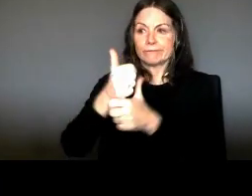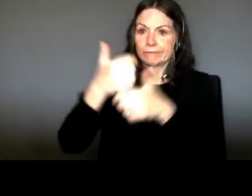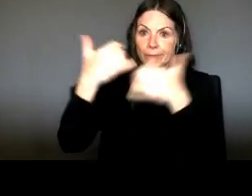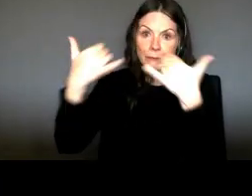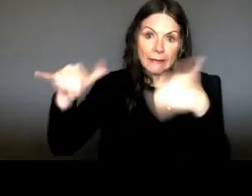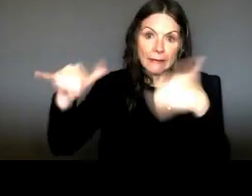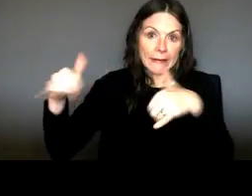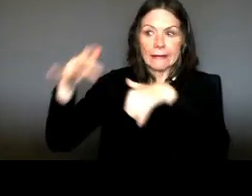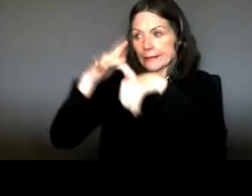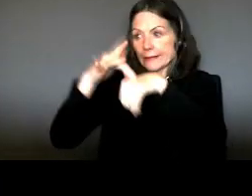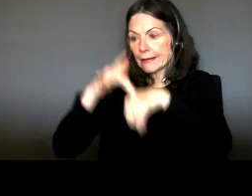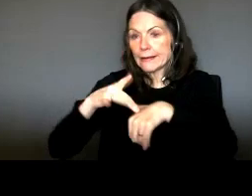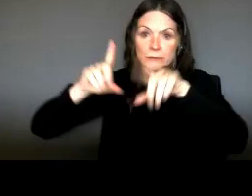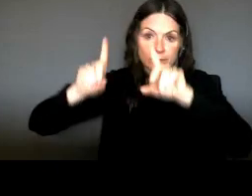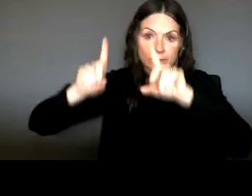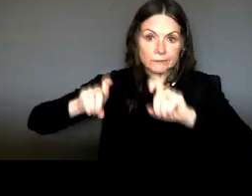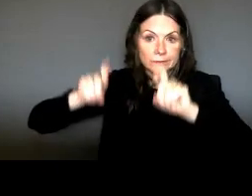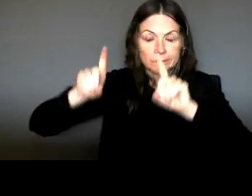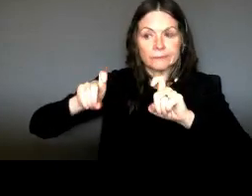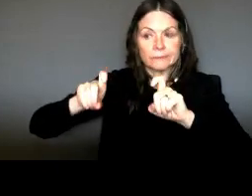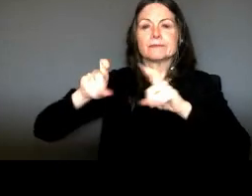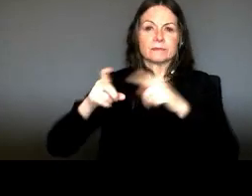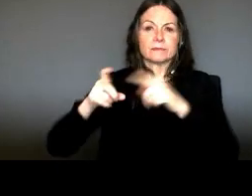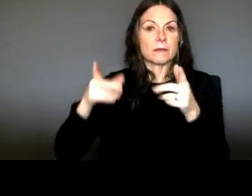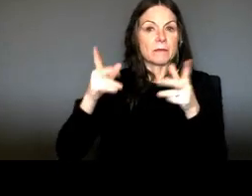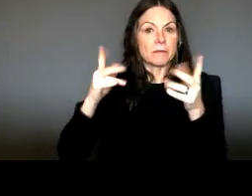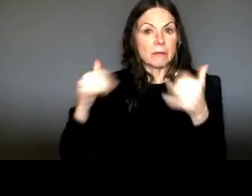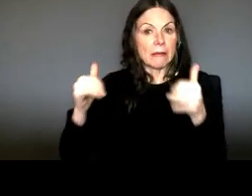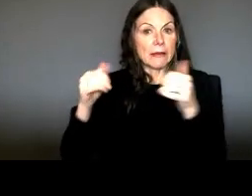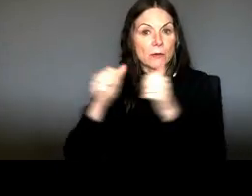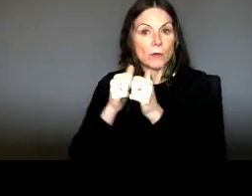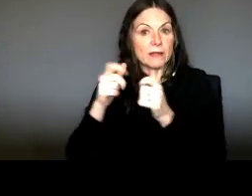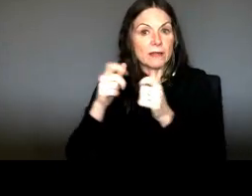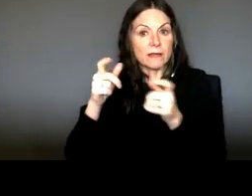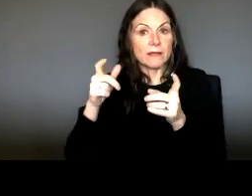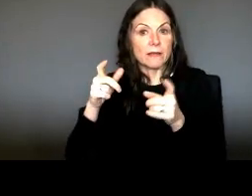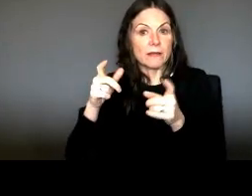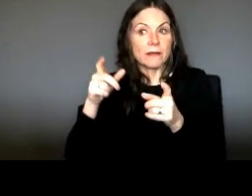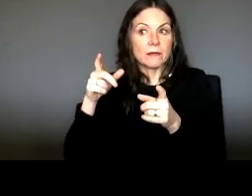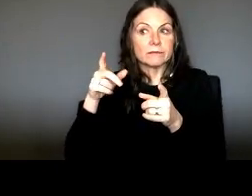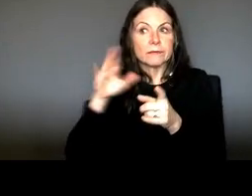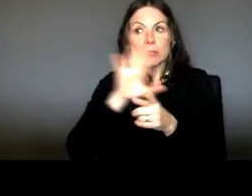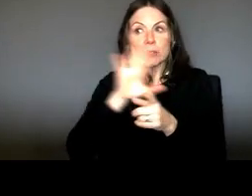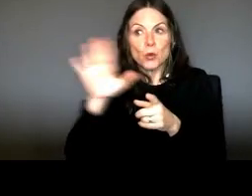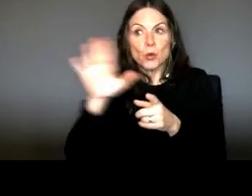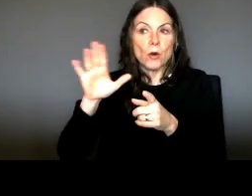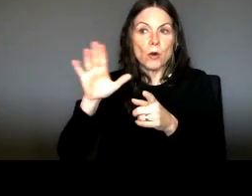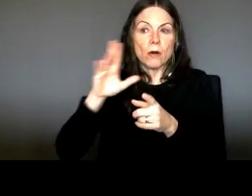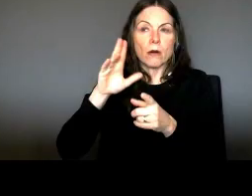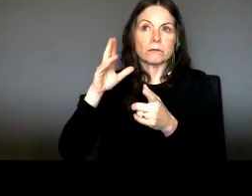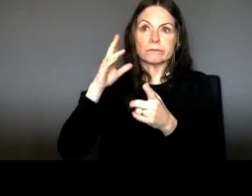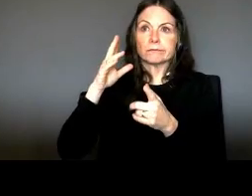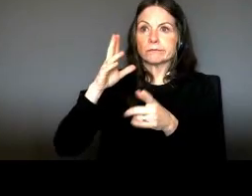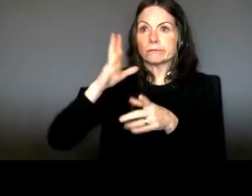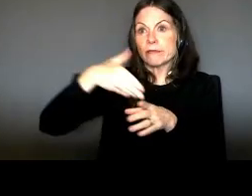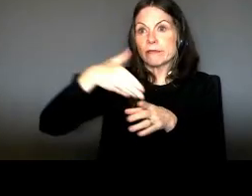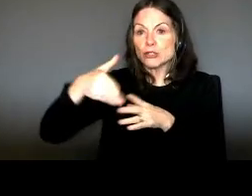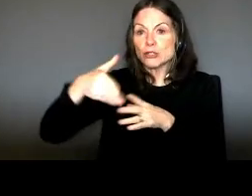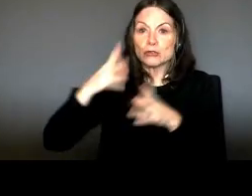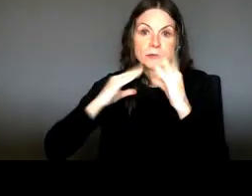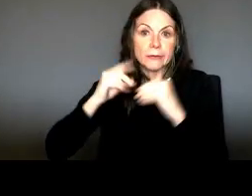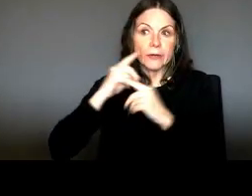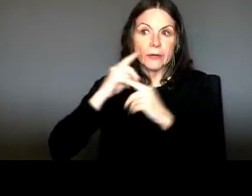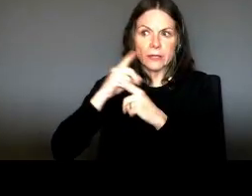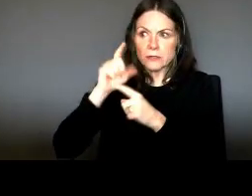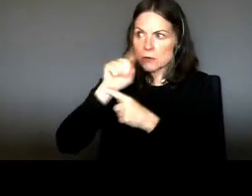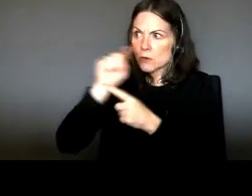play with the personas that are more realistic in your professional life that you can really apply and you can